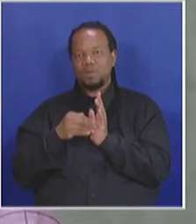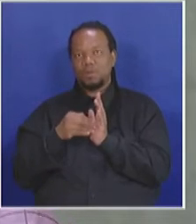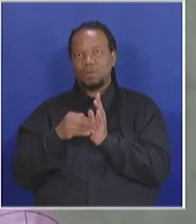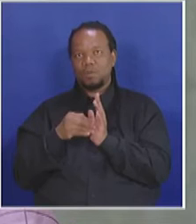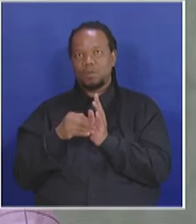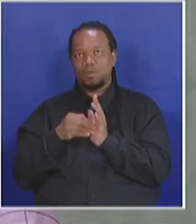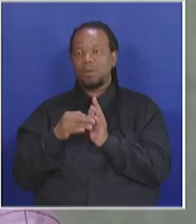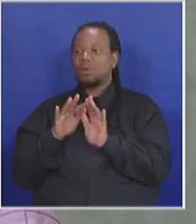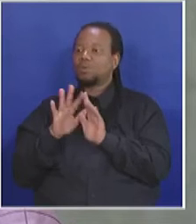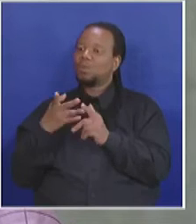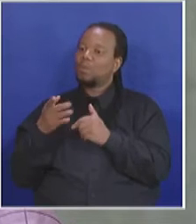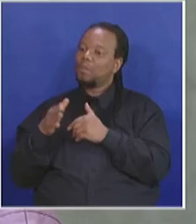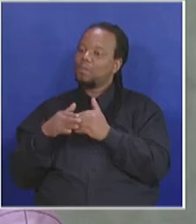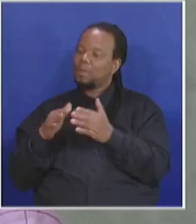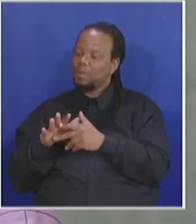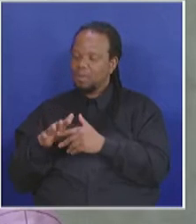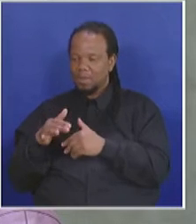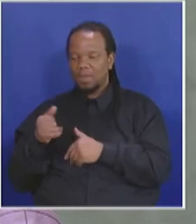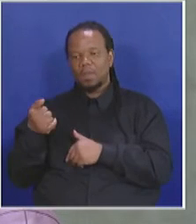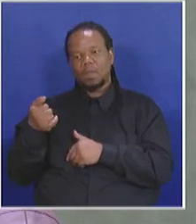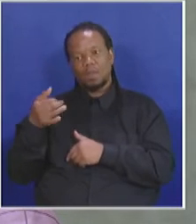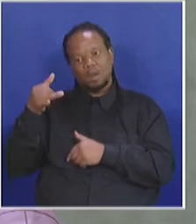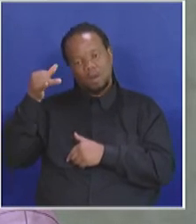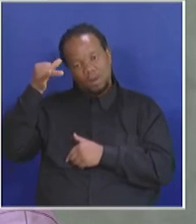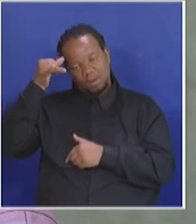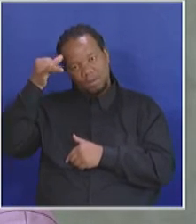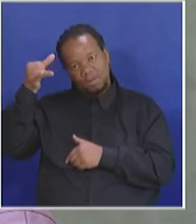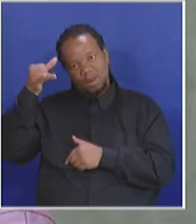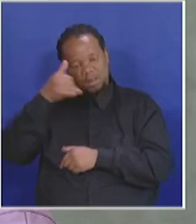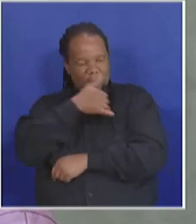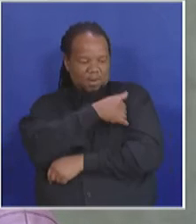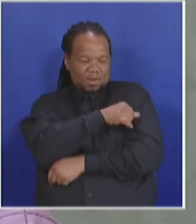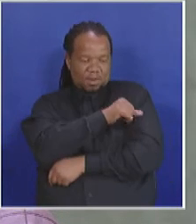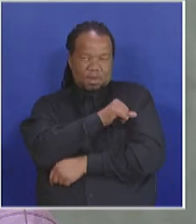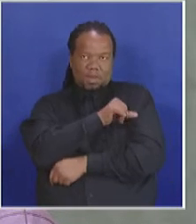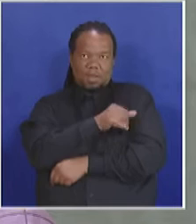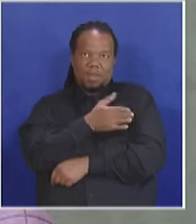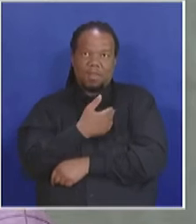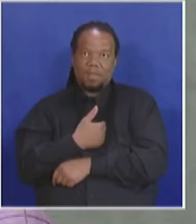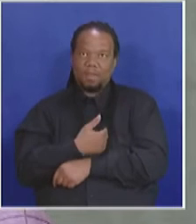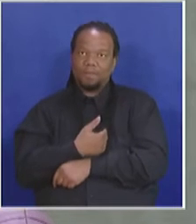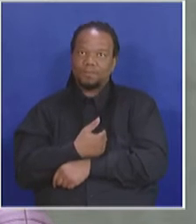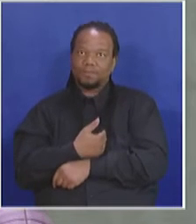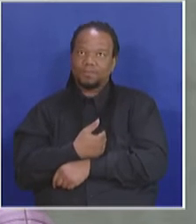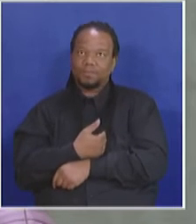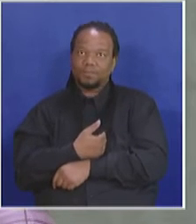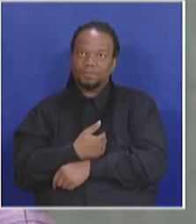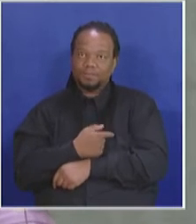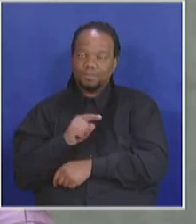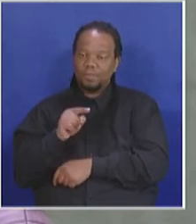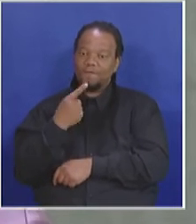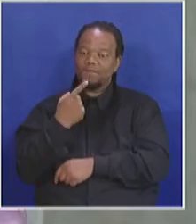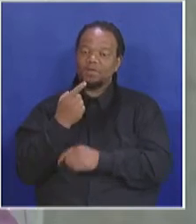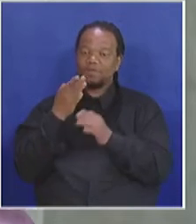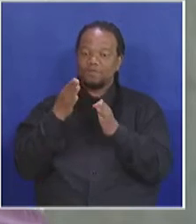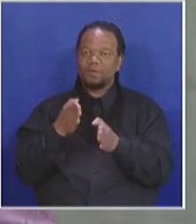vet clinic building, renovation of the vet quarters, and renovation of the office block and paving. The second phase of the project